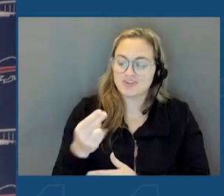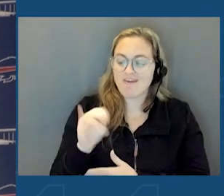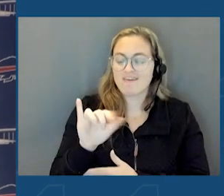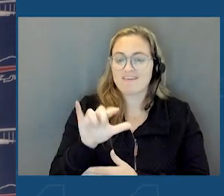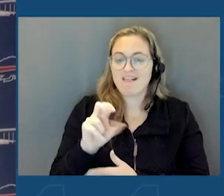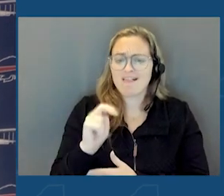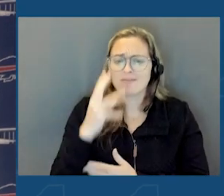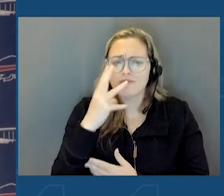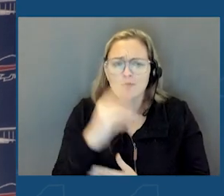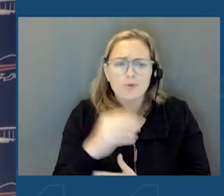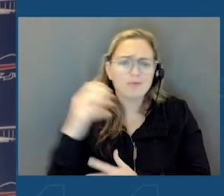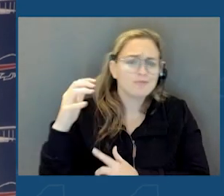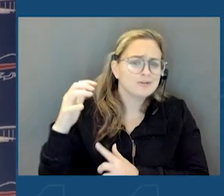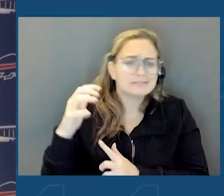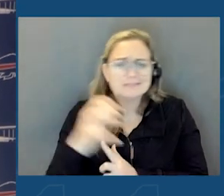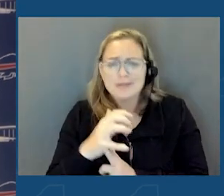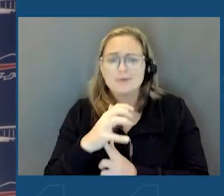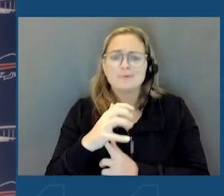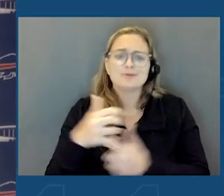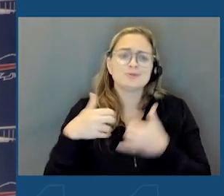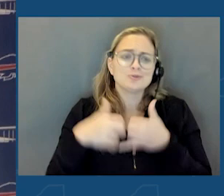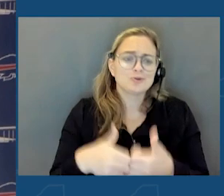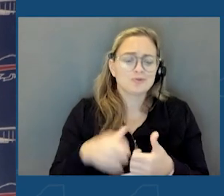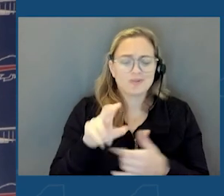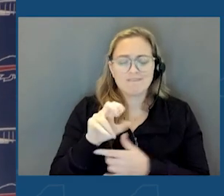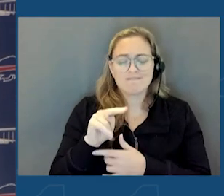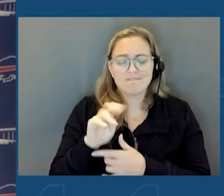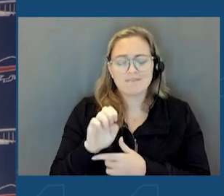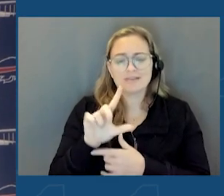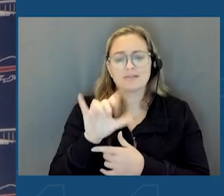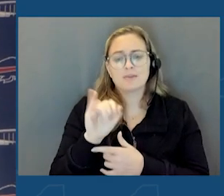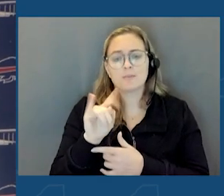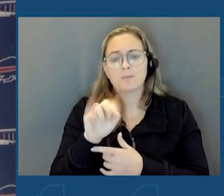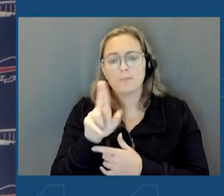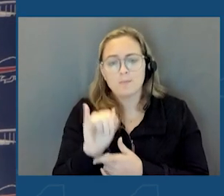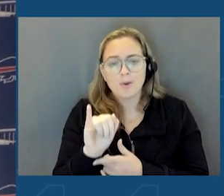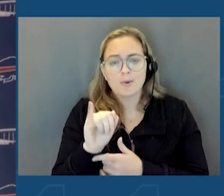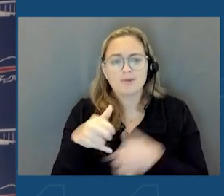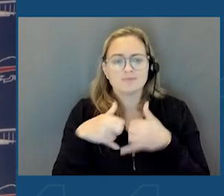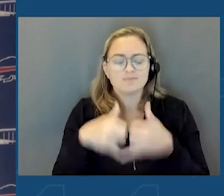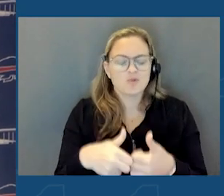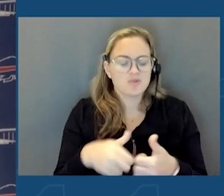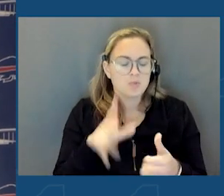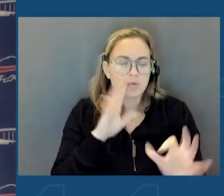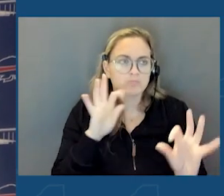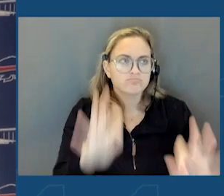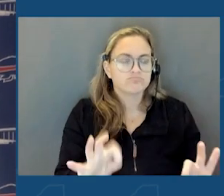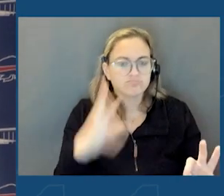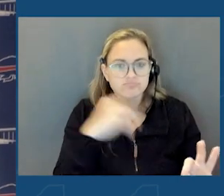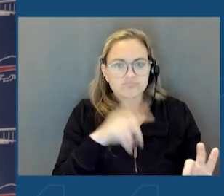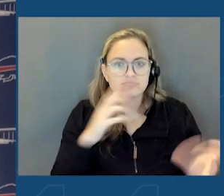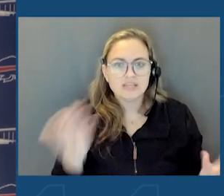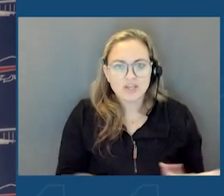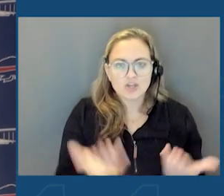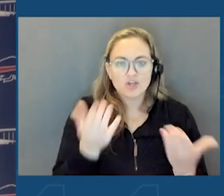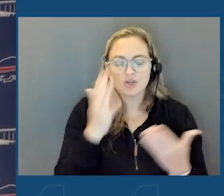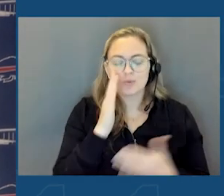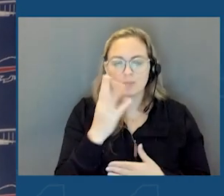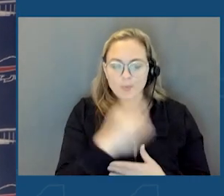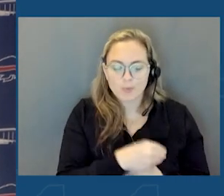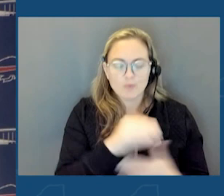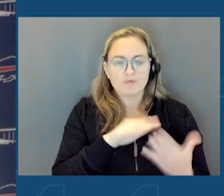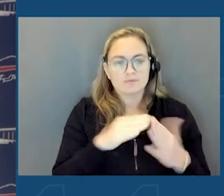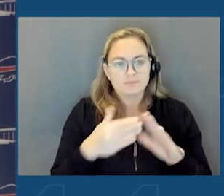beautiful championship trophy, the Vince Lombardi Trophy, to our community here. And we are going to celebrate with an incredible,